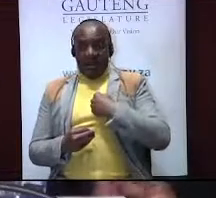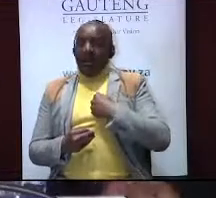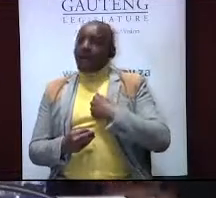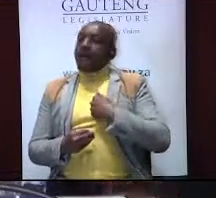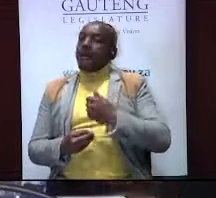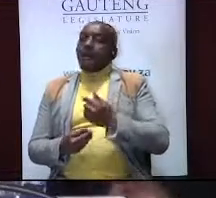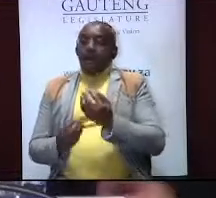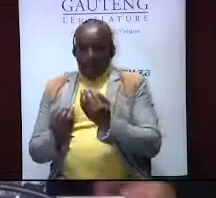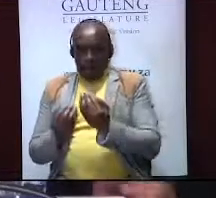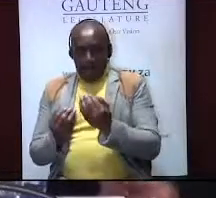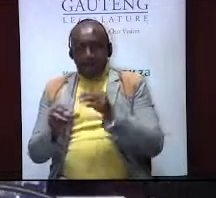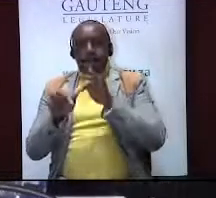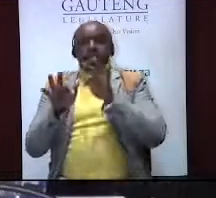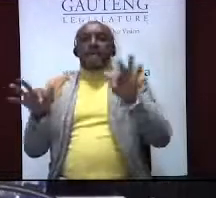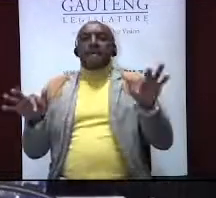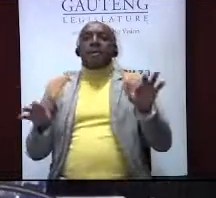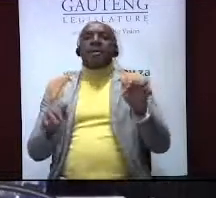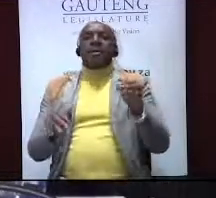Let us be